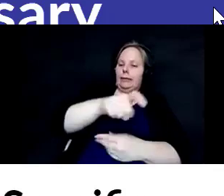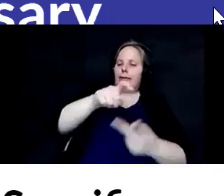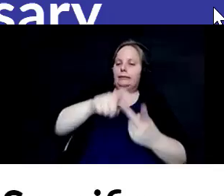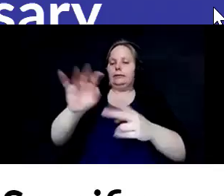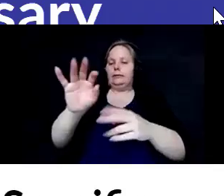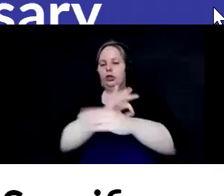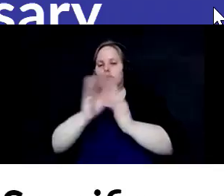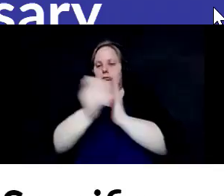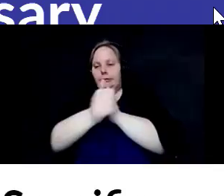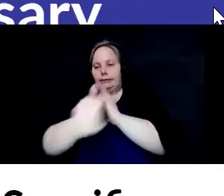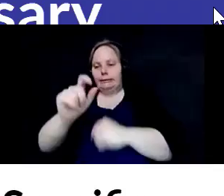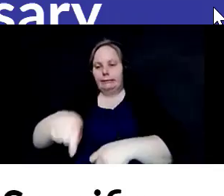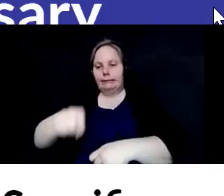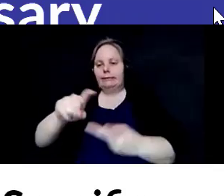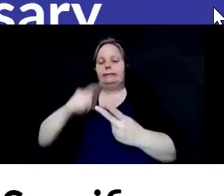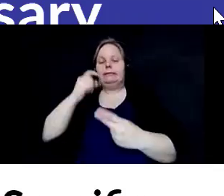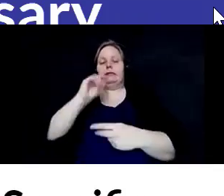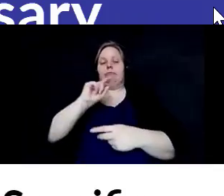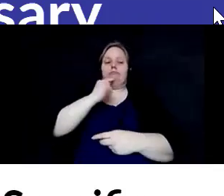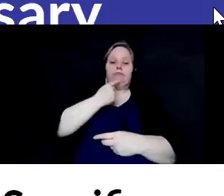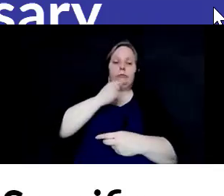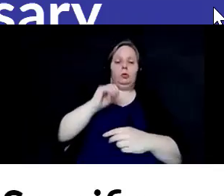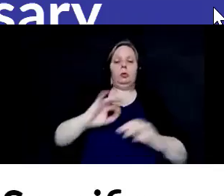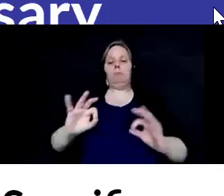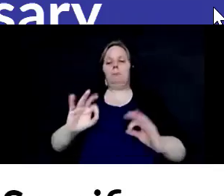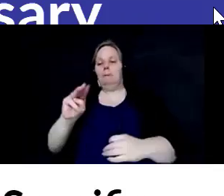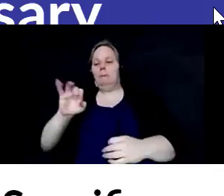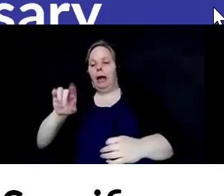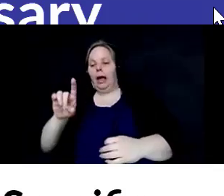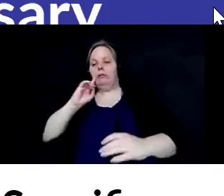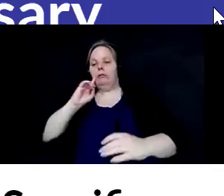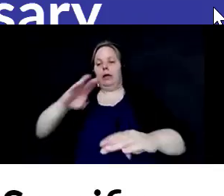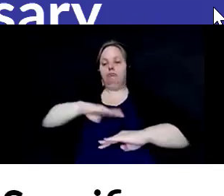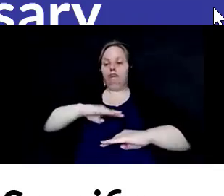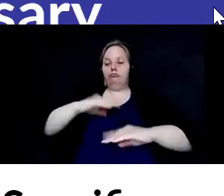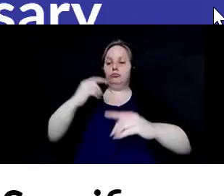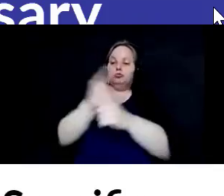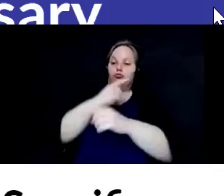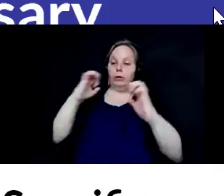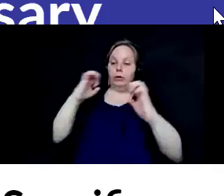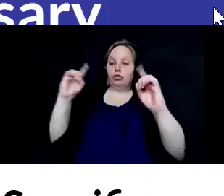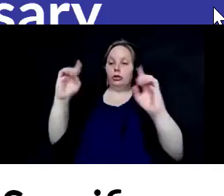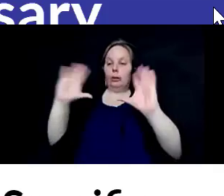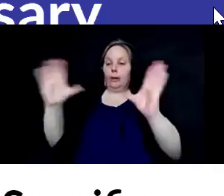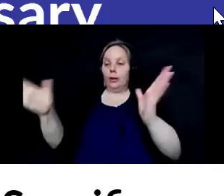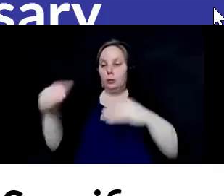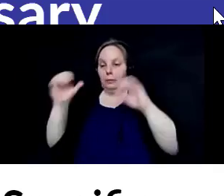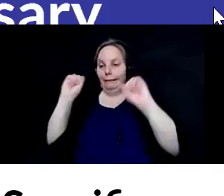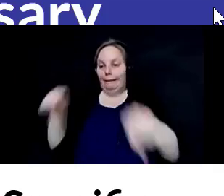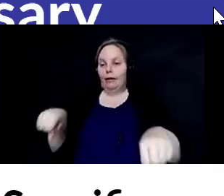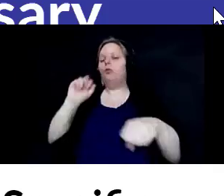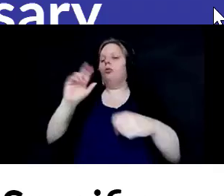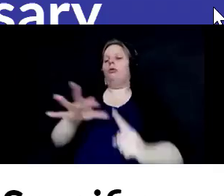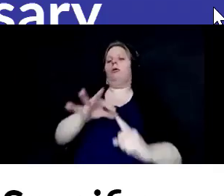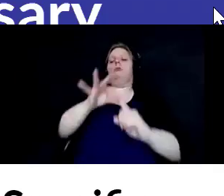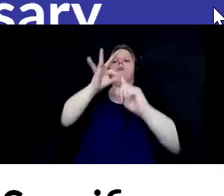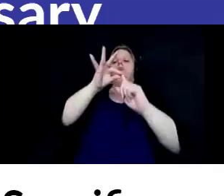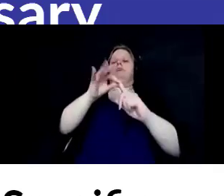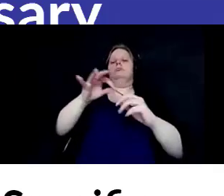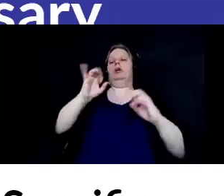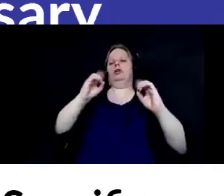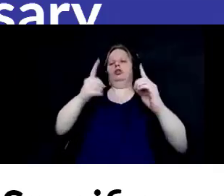those needs, and whether those needs can be met solely by regular education or require special